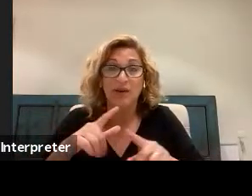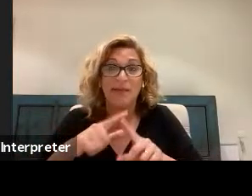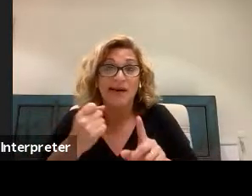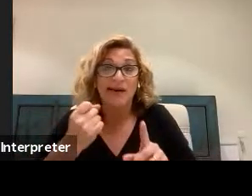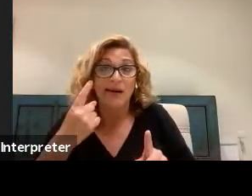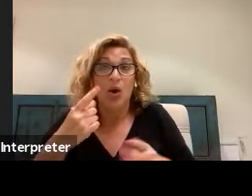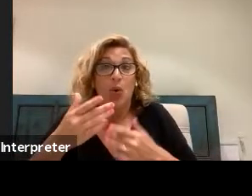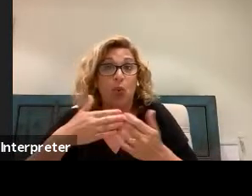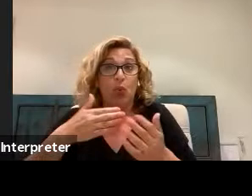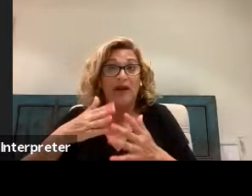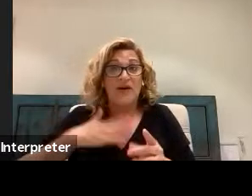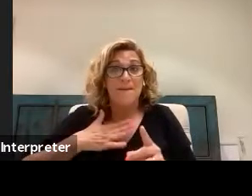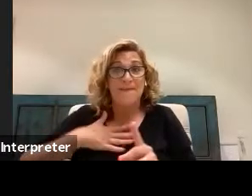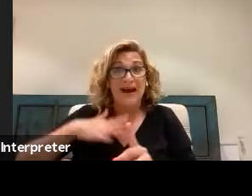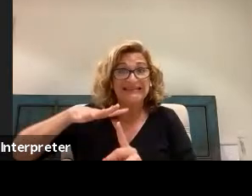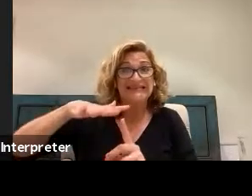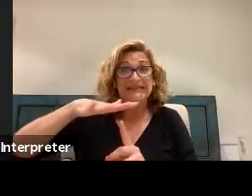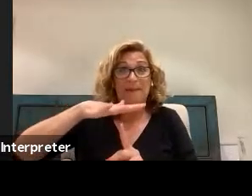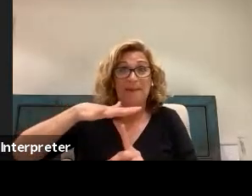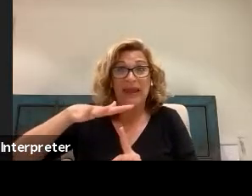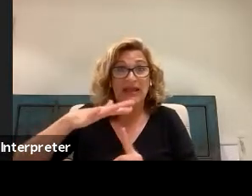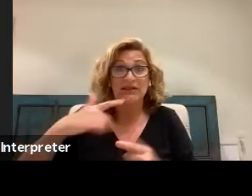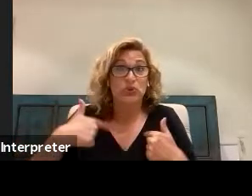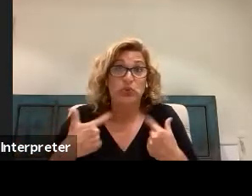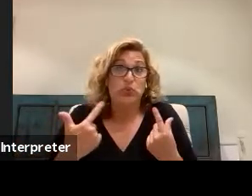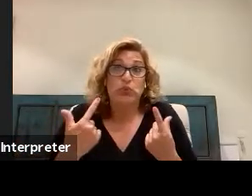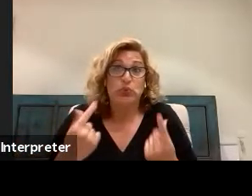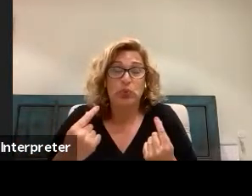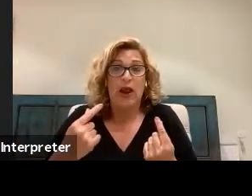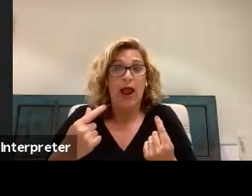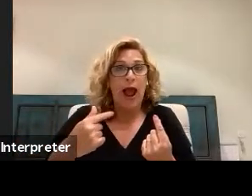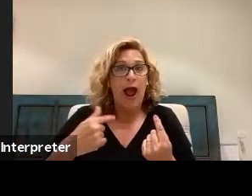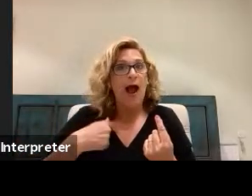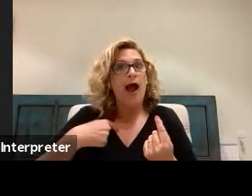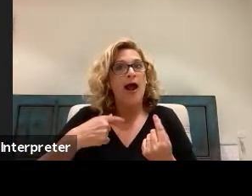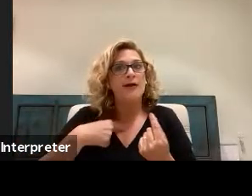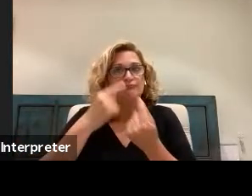in, I make it known how